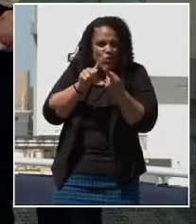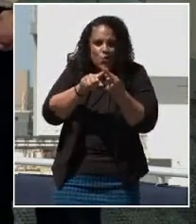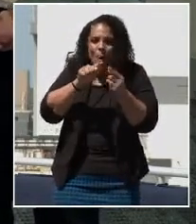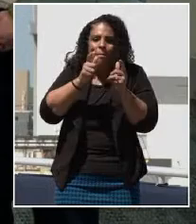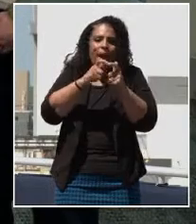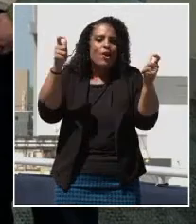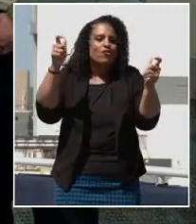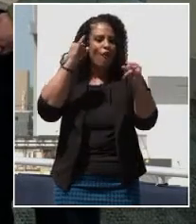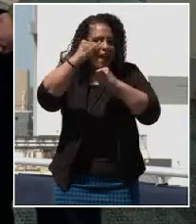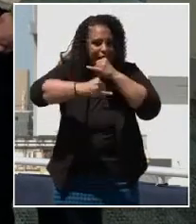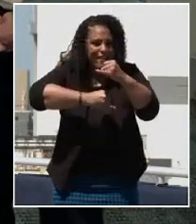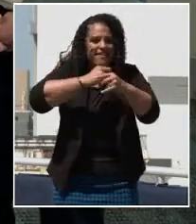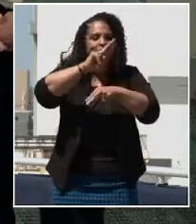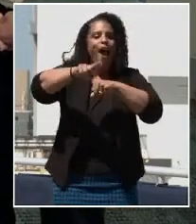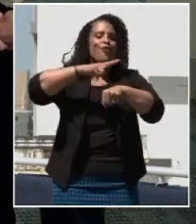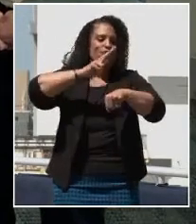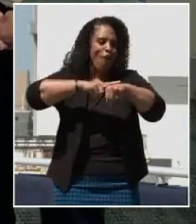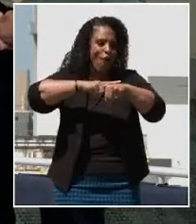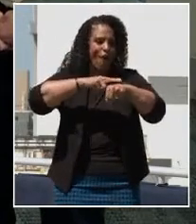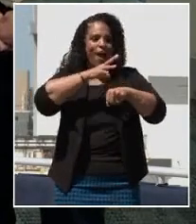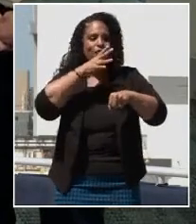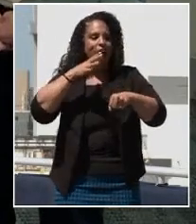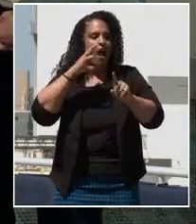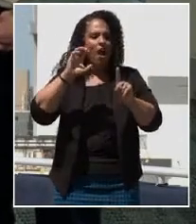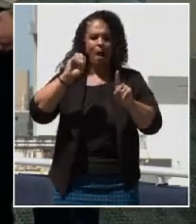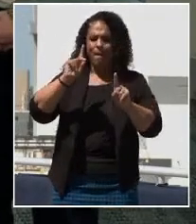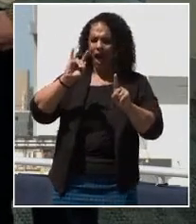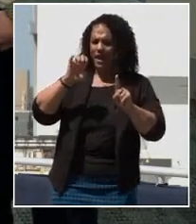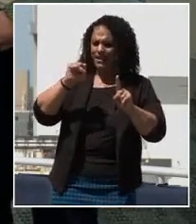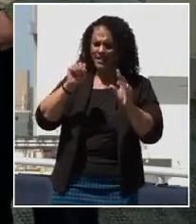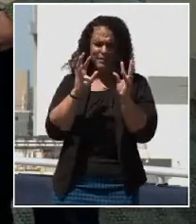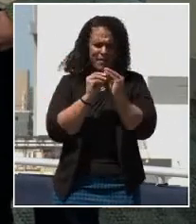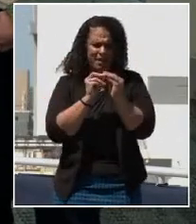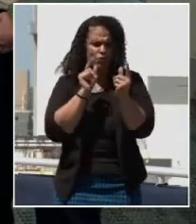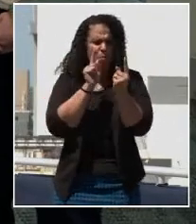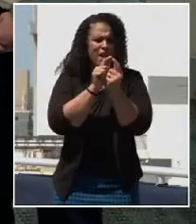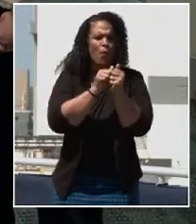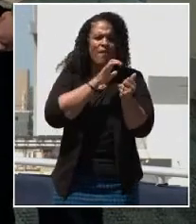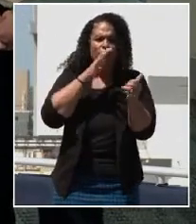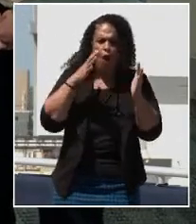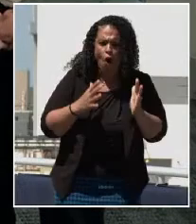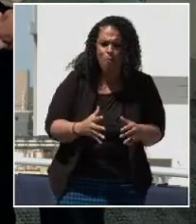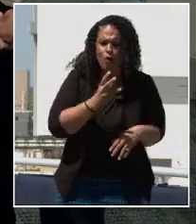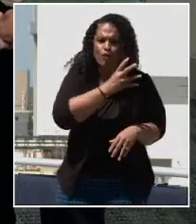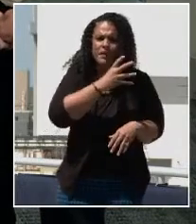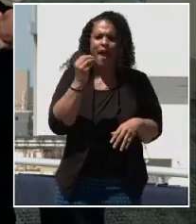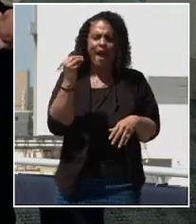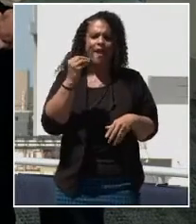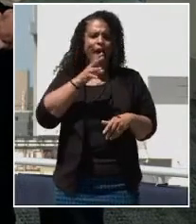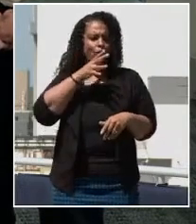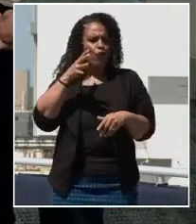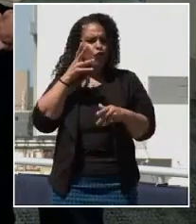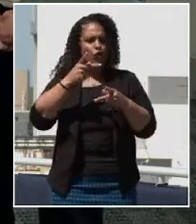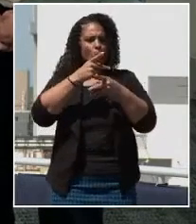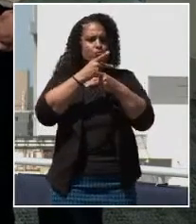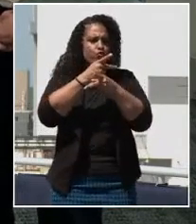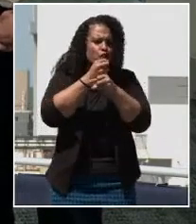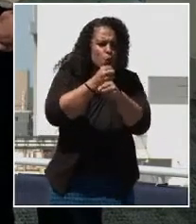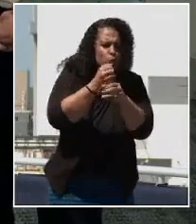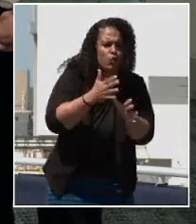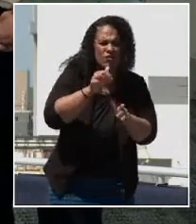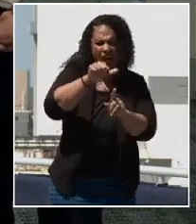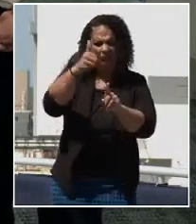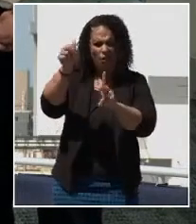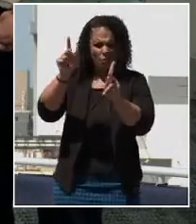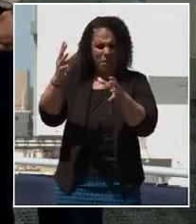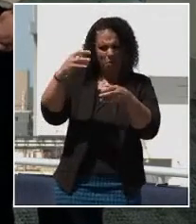International us major national agriculture Commodities meeting to meet with farmers and uh agriculture producers and other key